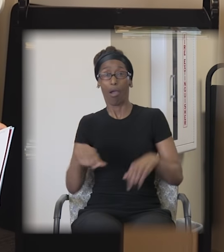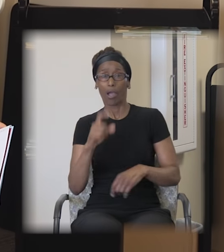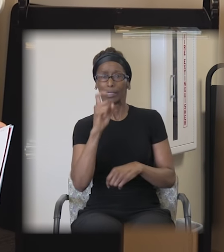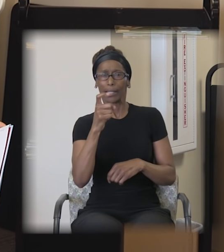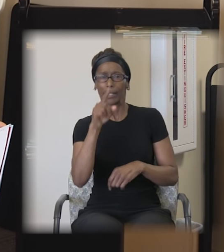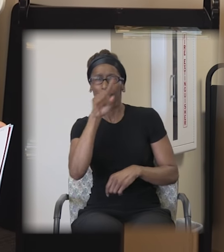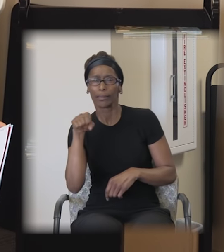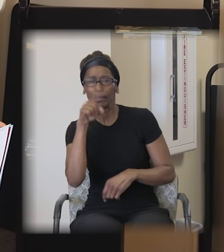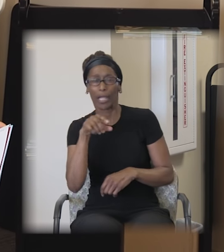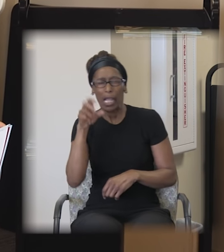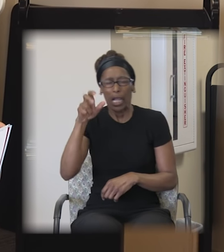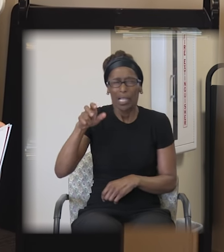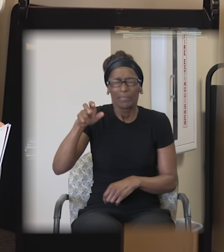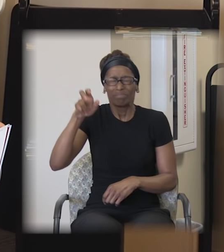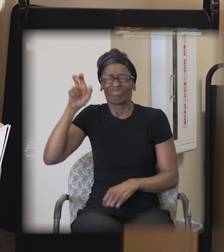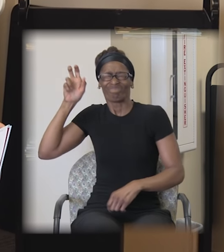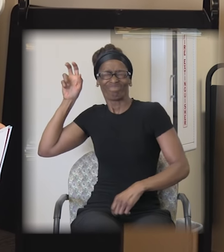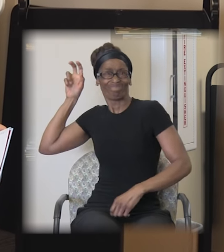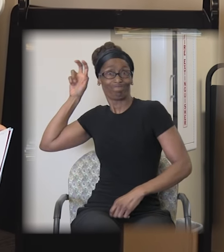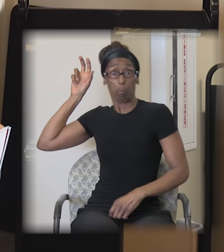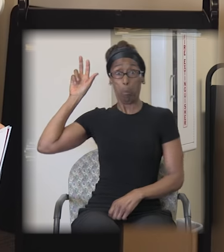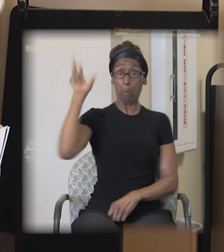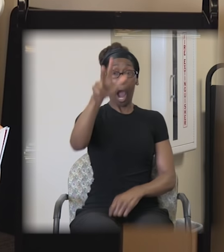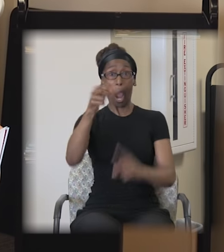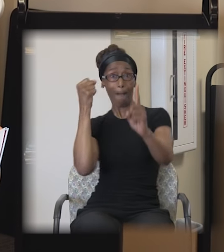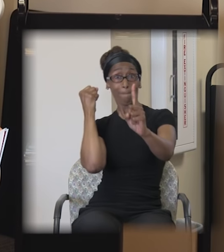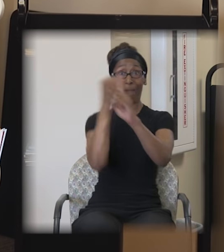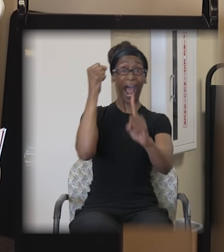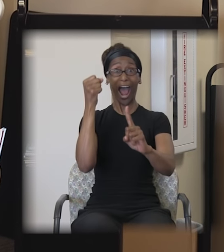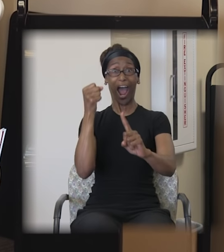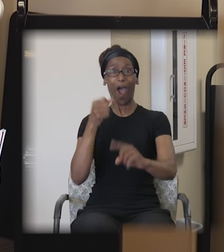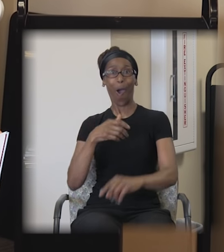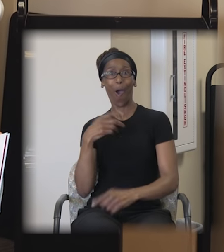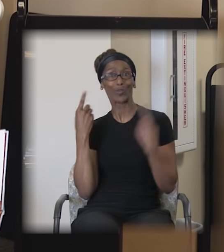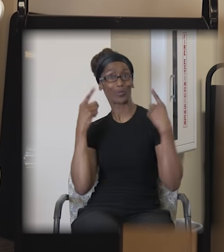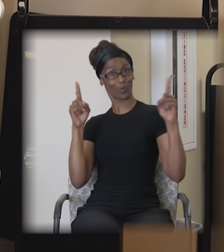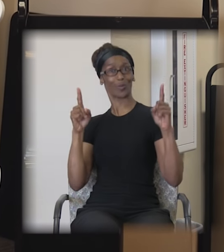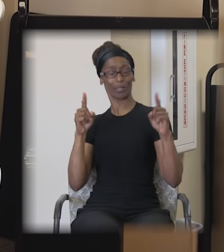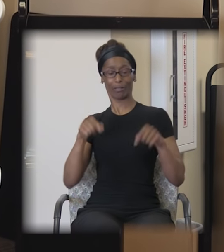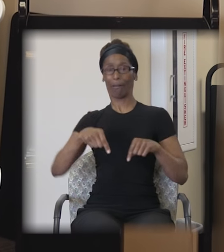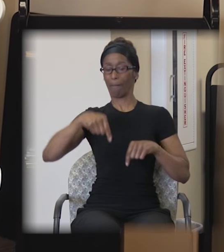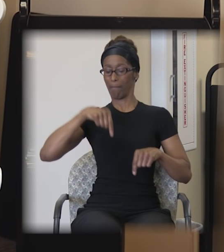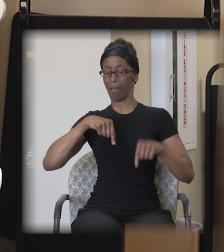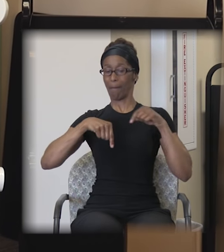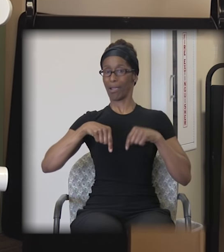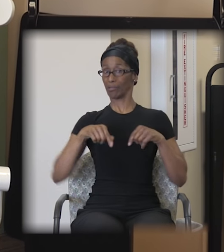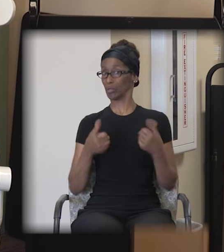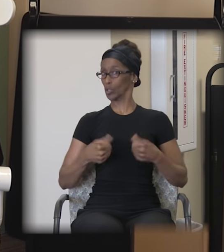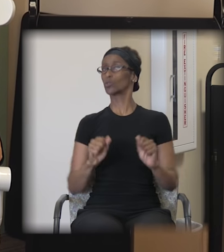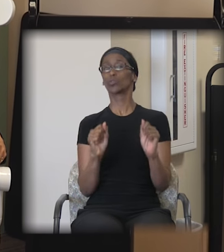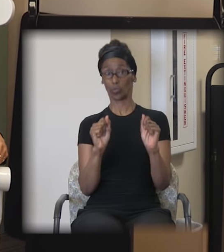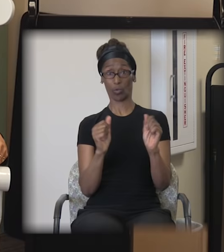He closed his eyes. He opened them and threw. Bam! He hit the mark. He stepped back so he could try